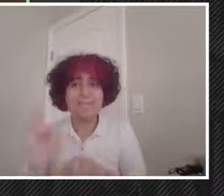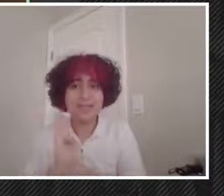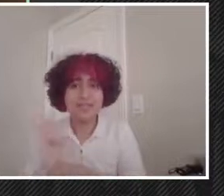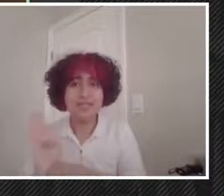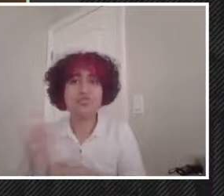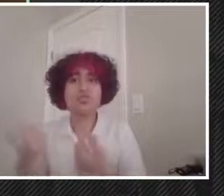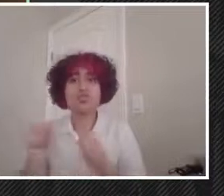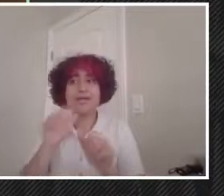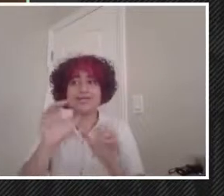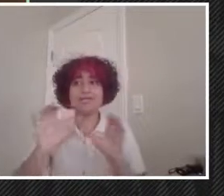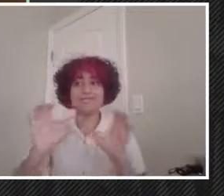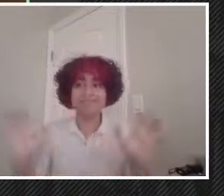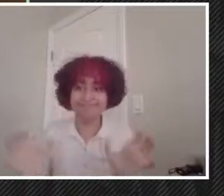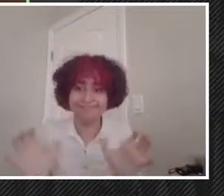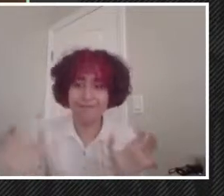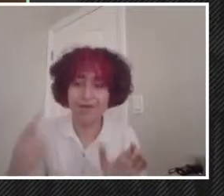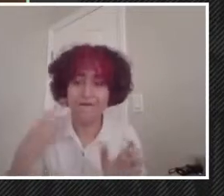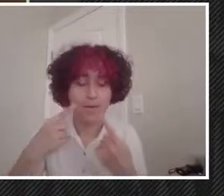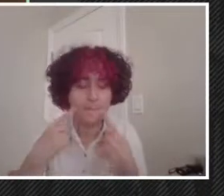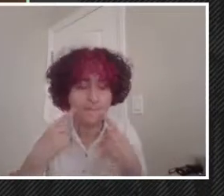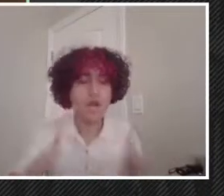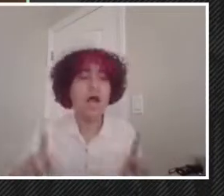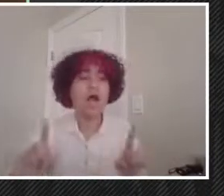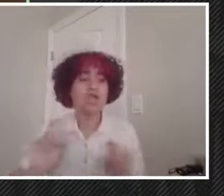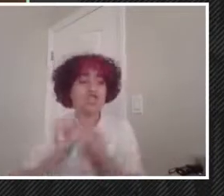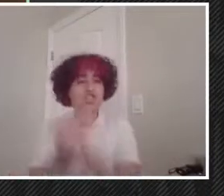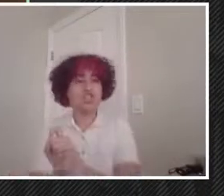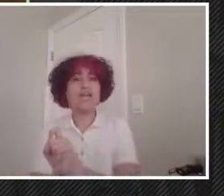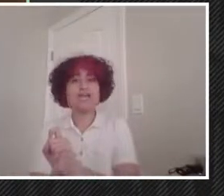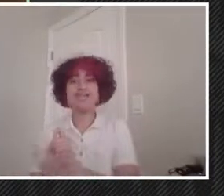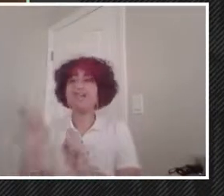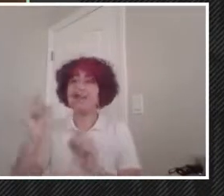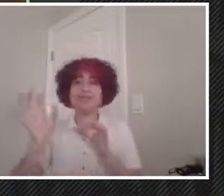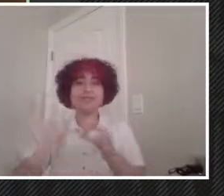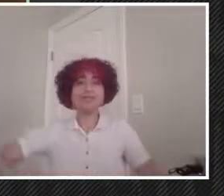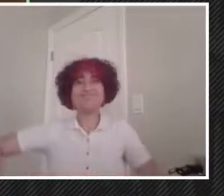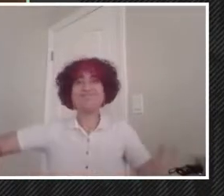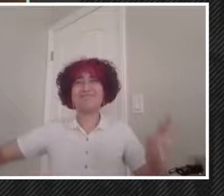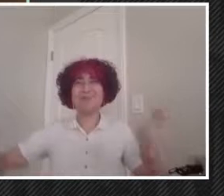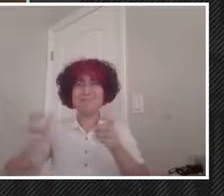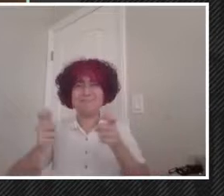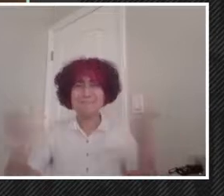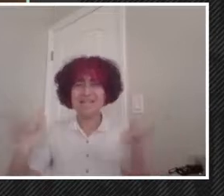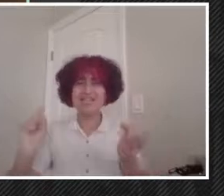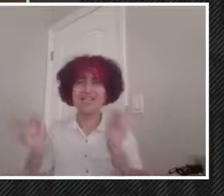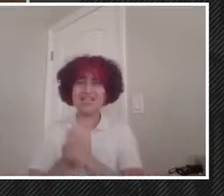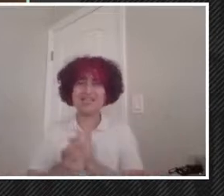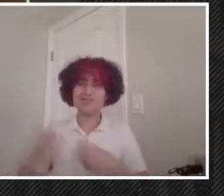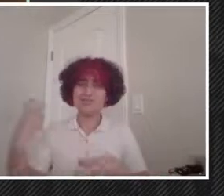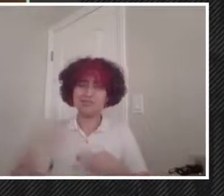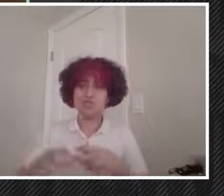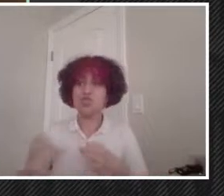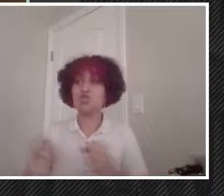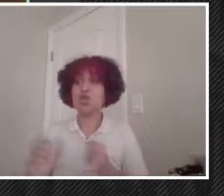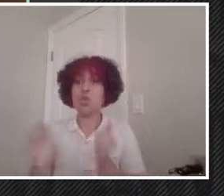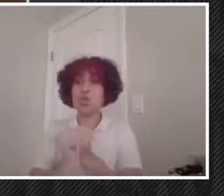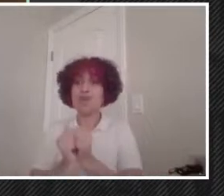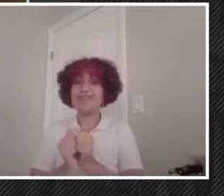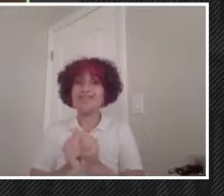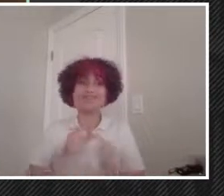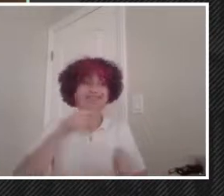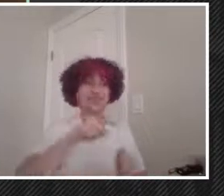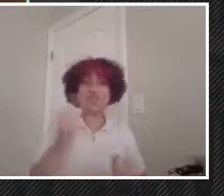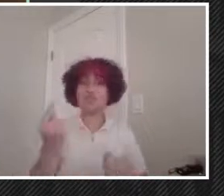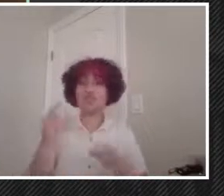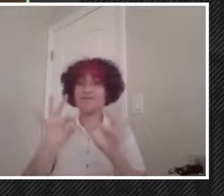outcomes, it needs to be something that is specific, measurable. And so with these specific families, we need to continue to push their